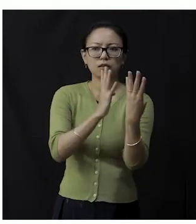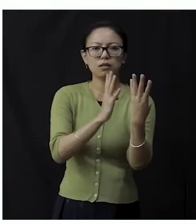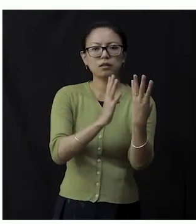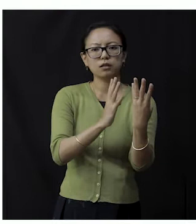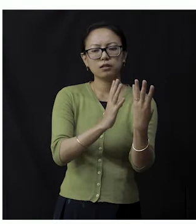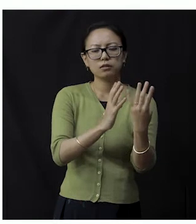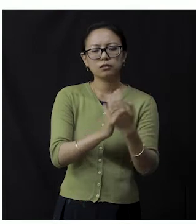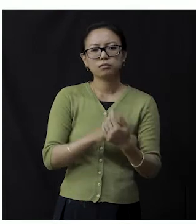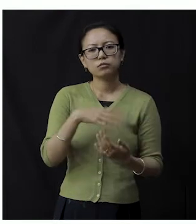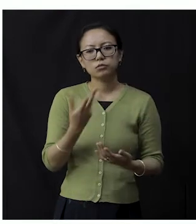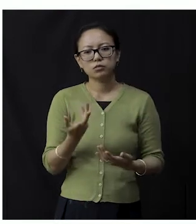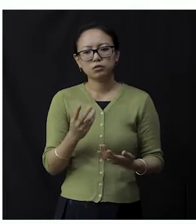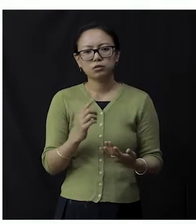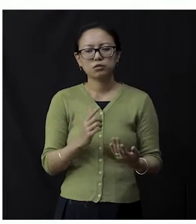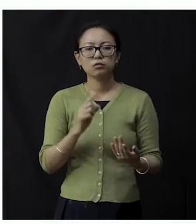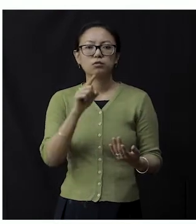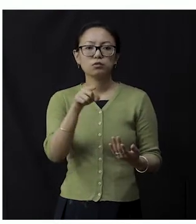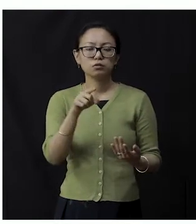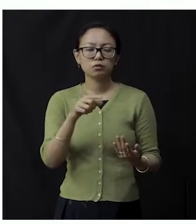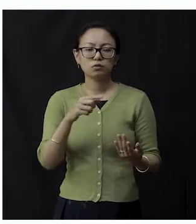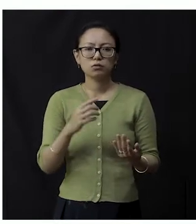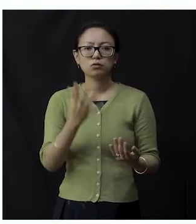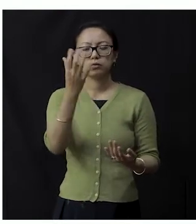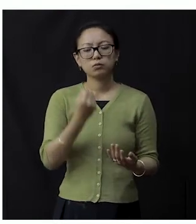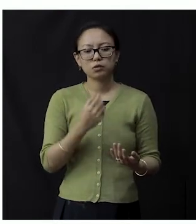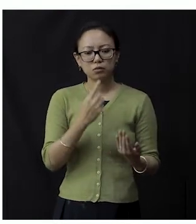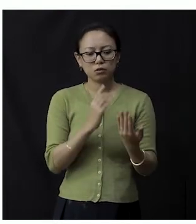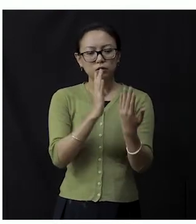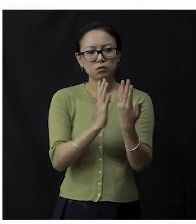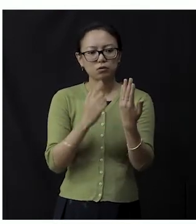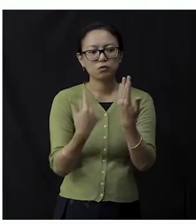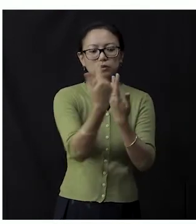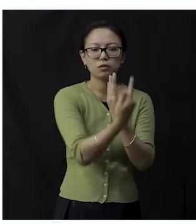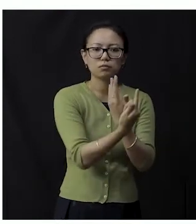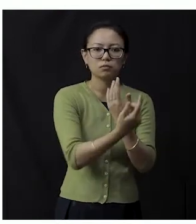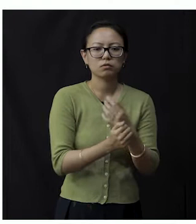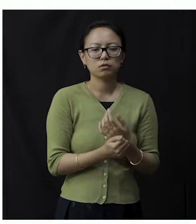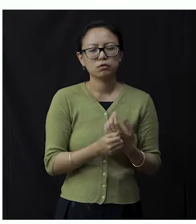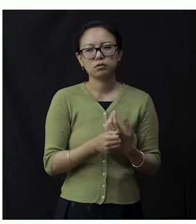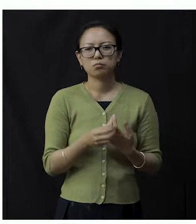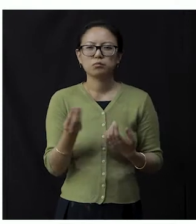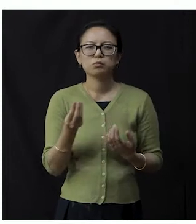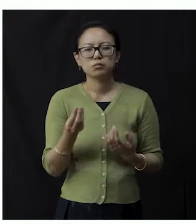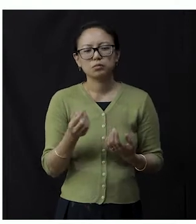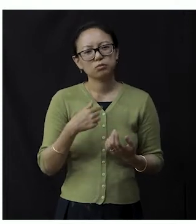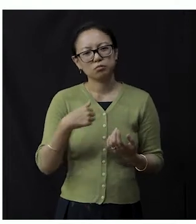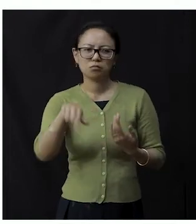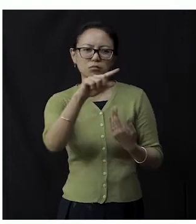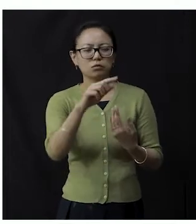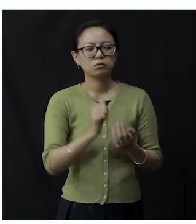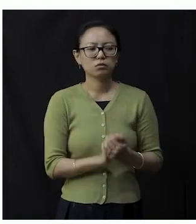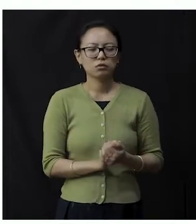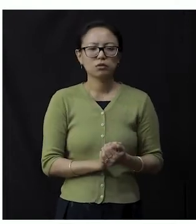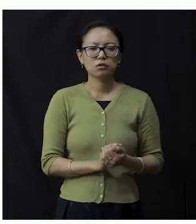move? And he will be happy to give way to you. So these are your golden